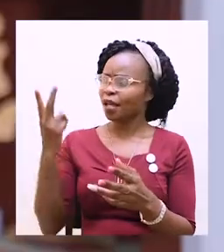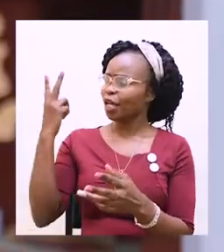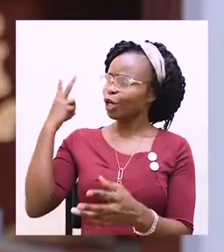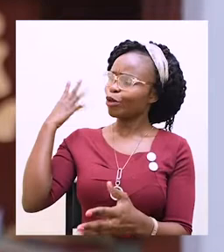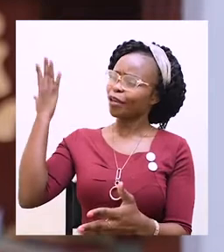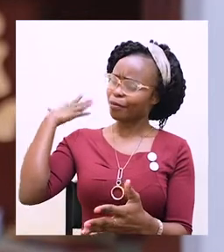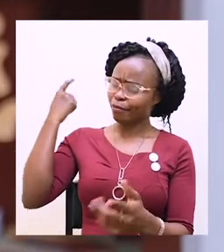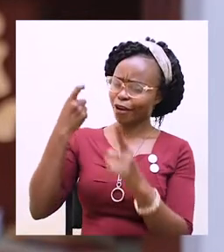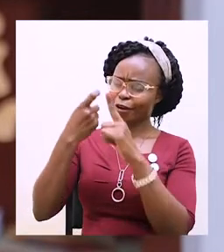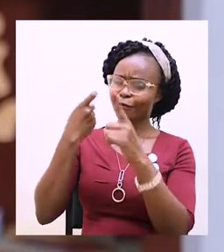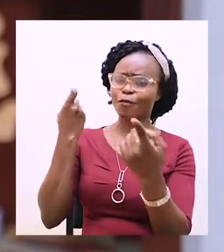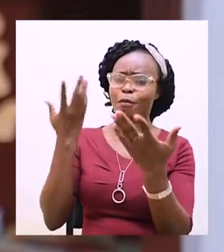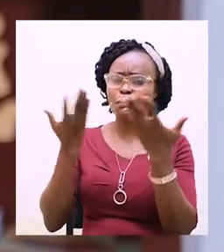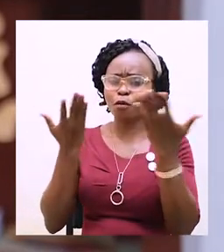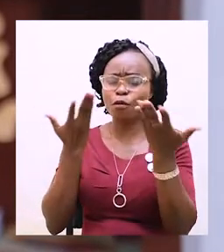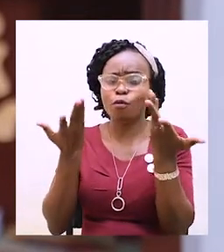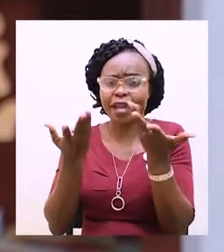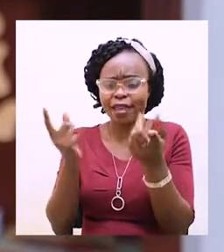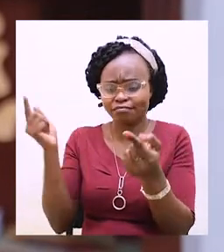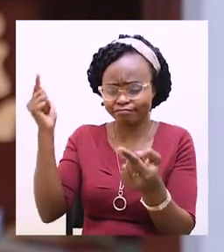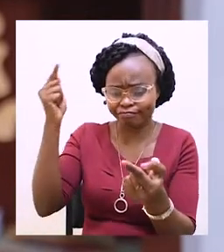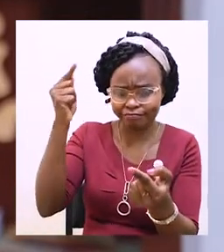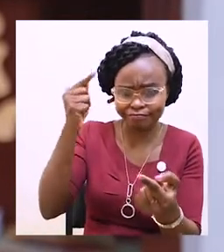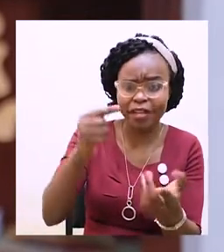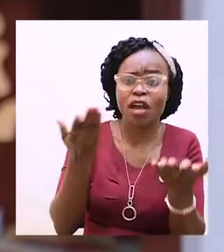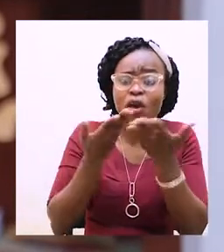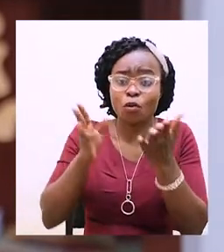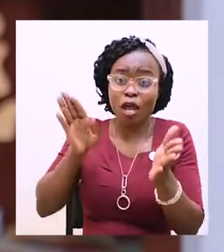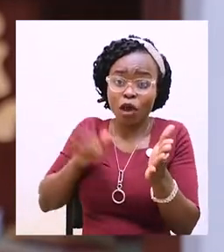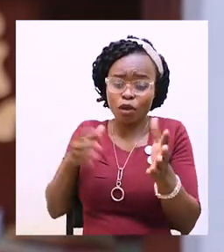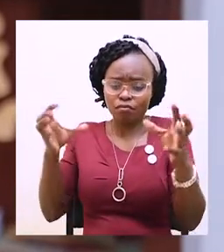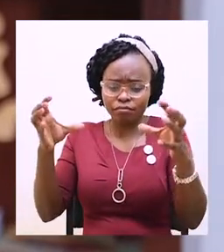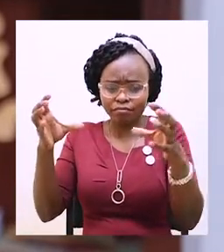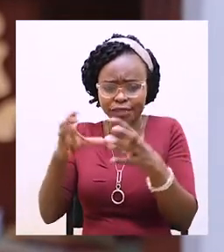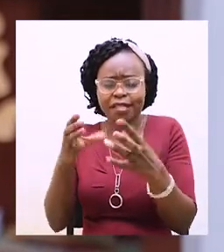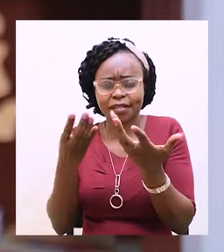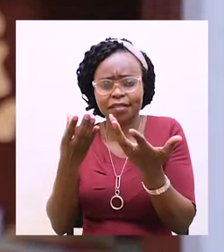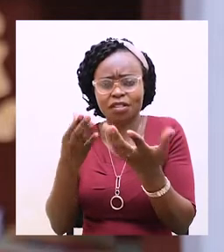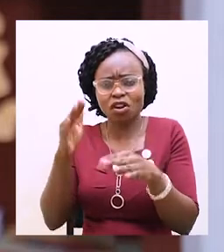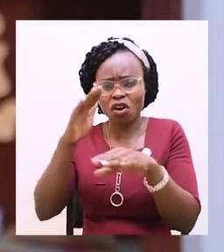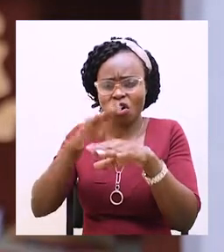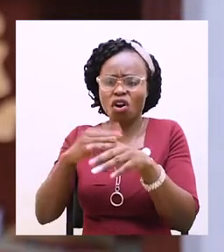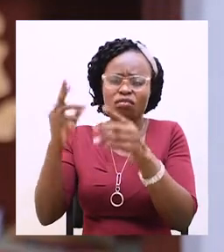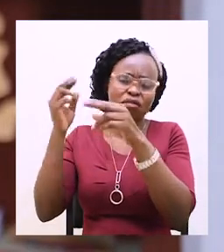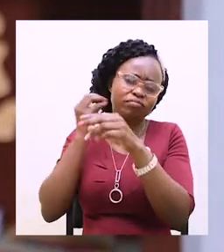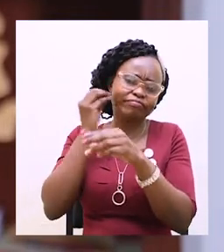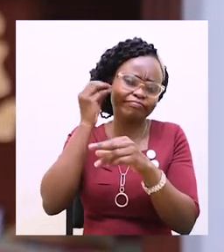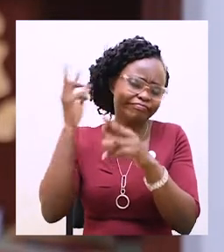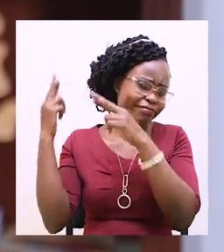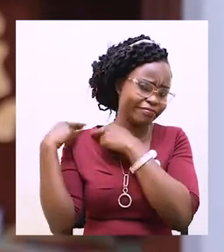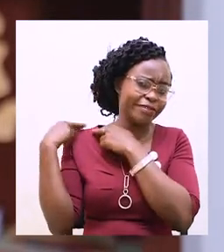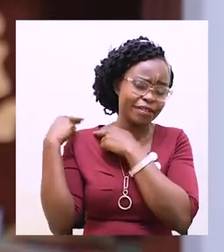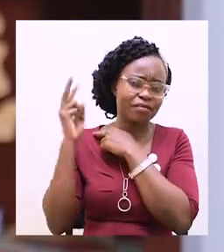So looking back from where we are coming from, where women were caged on domestic